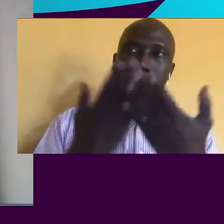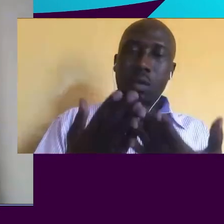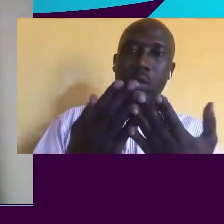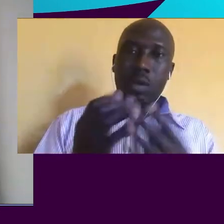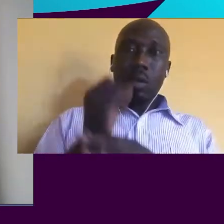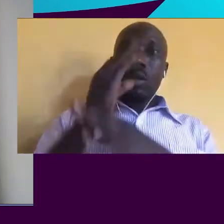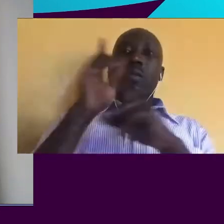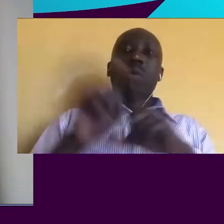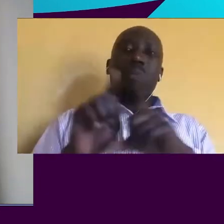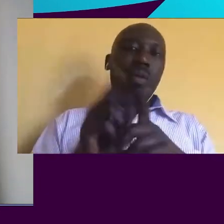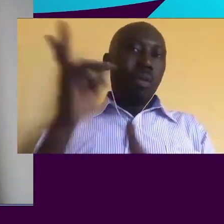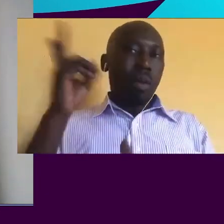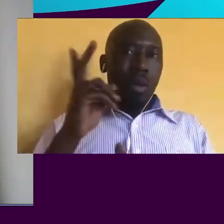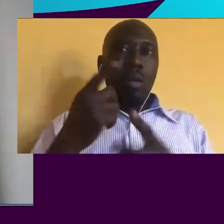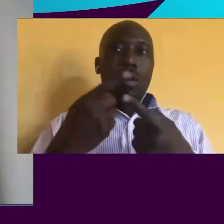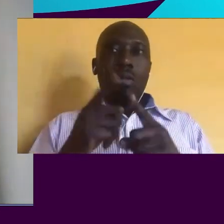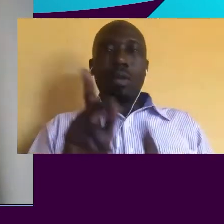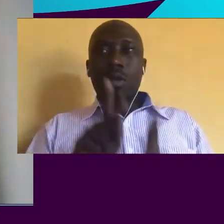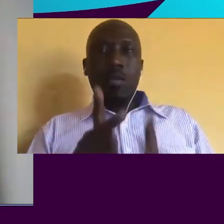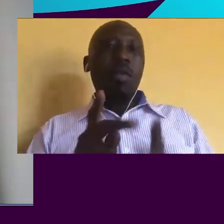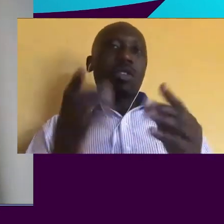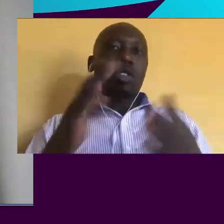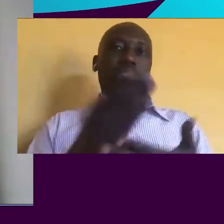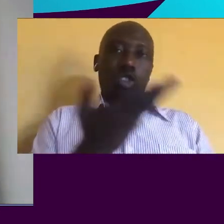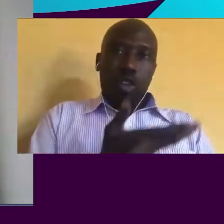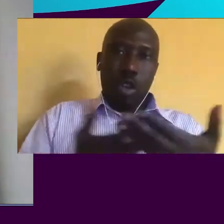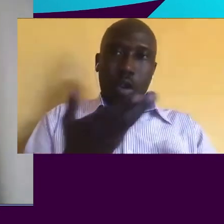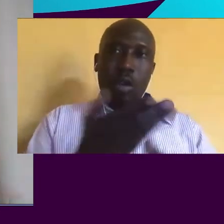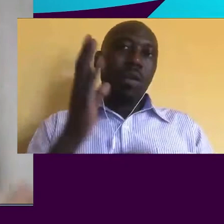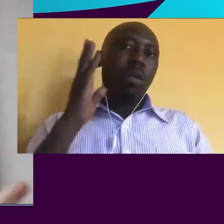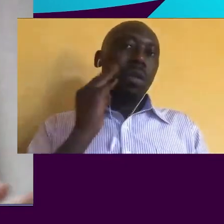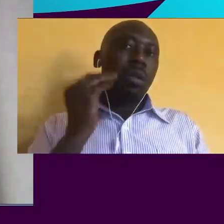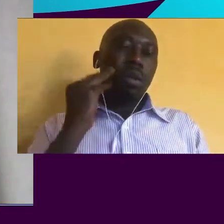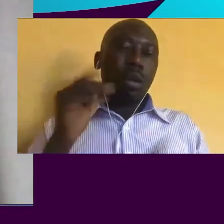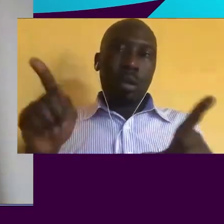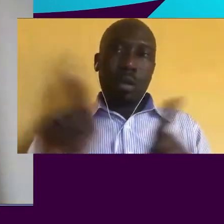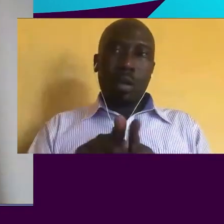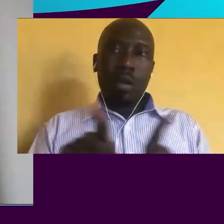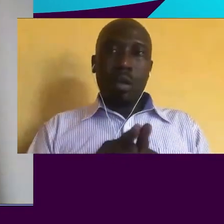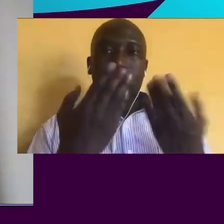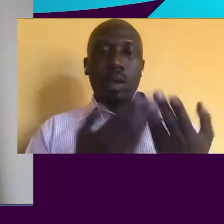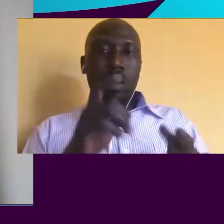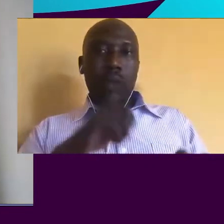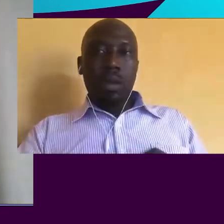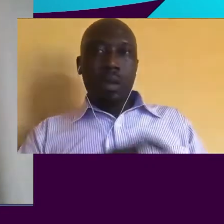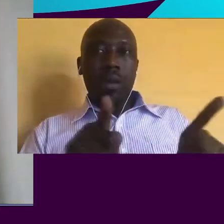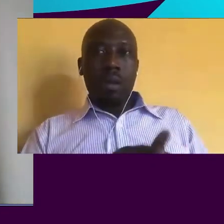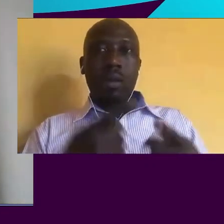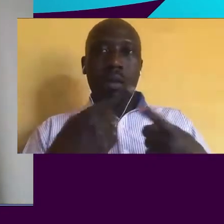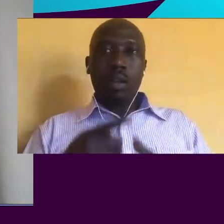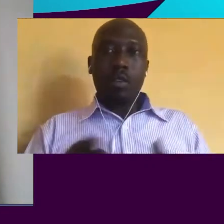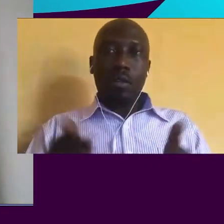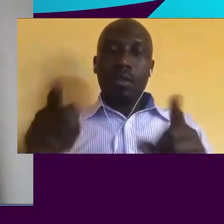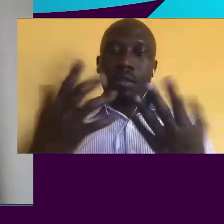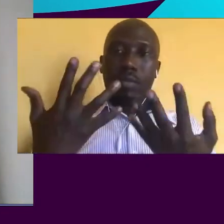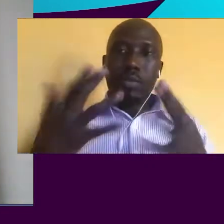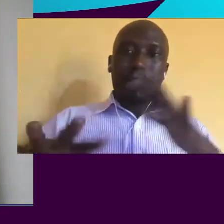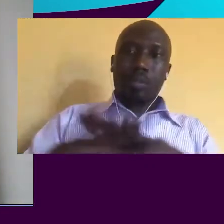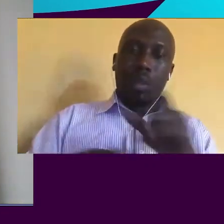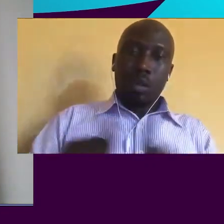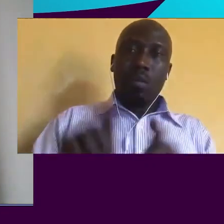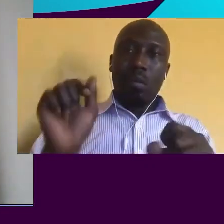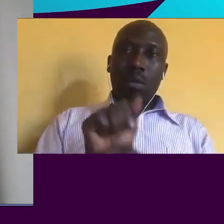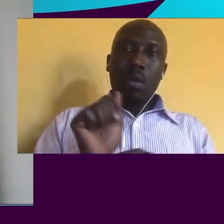people's experiences and what everyone's doing in their different spheres, all working together for the same